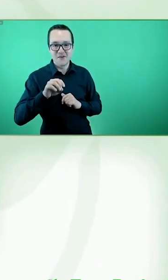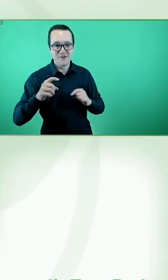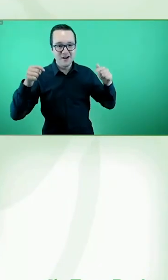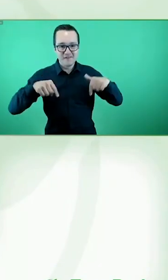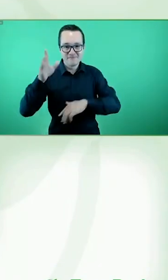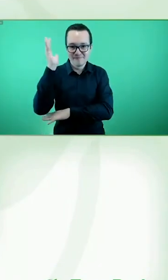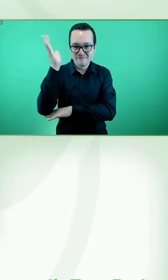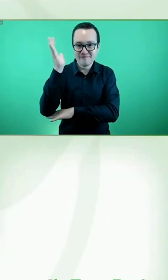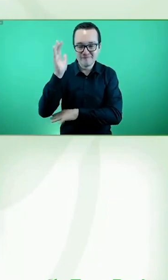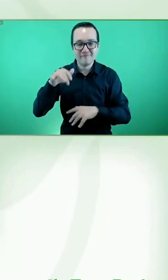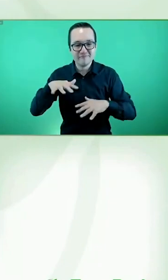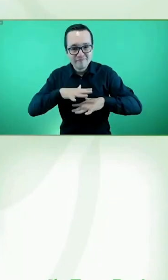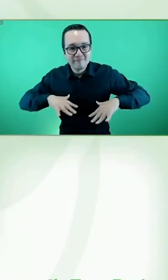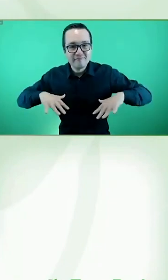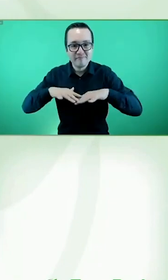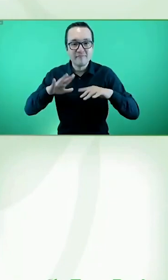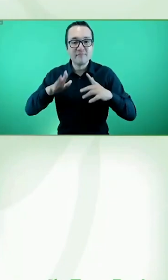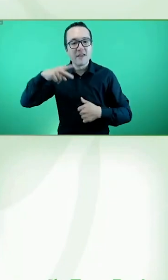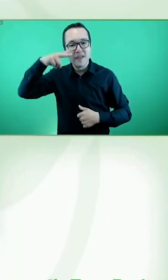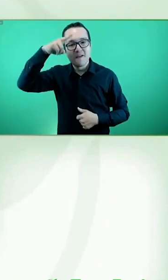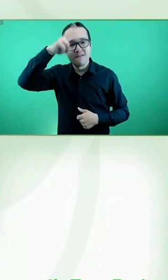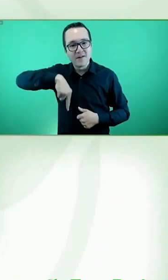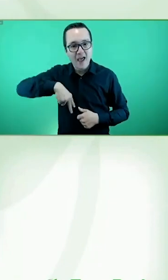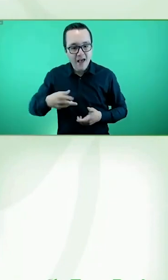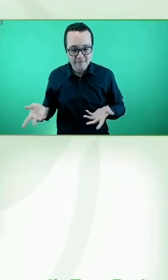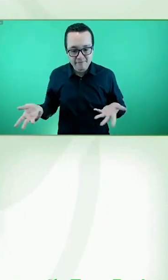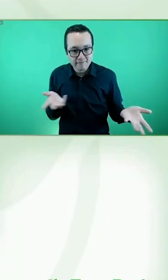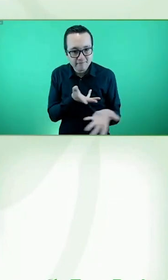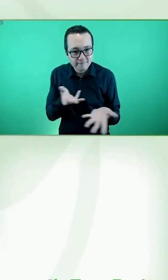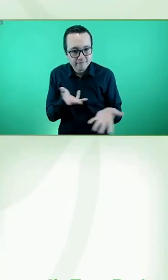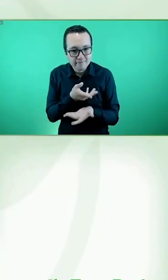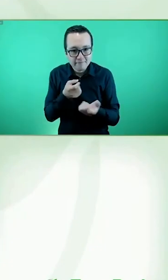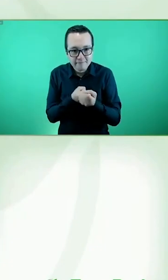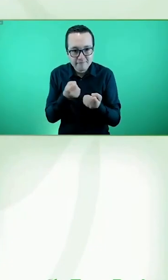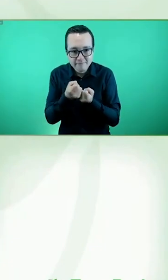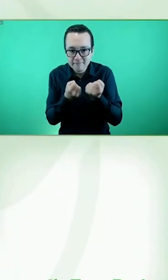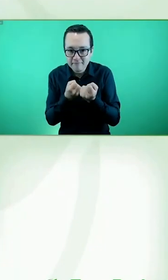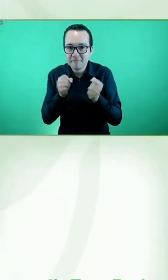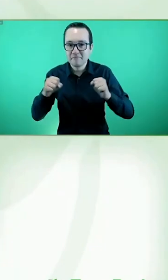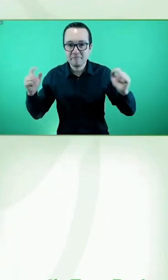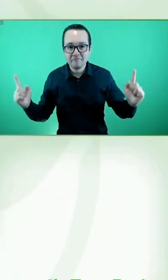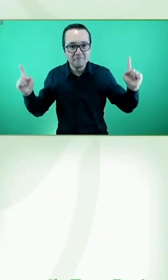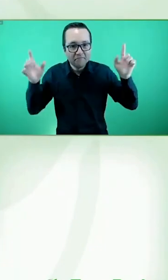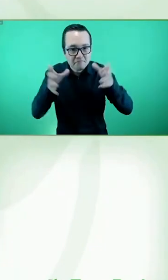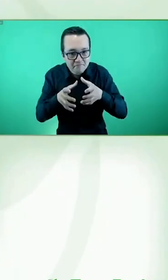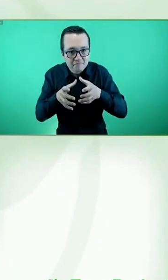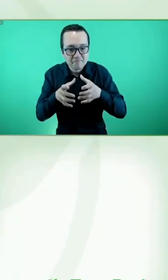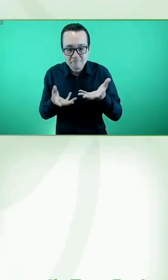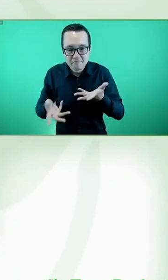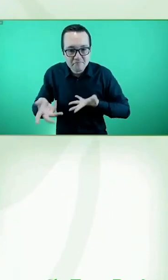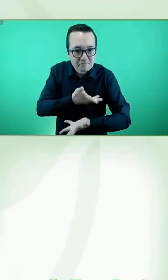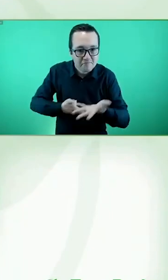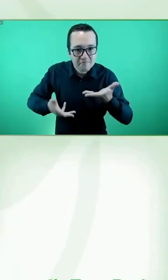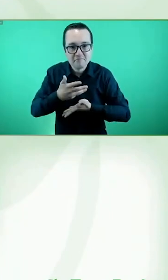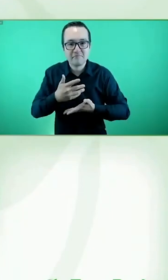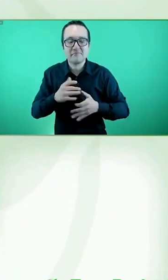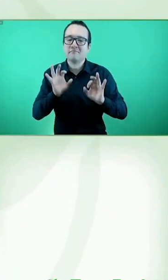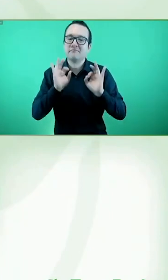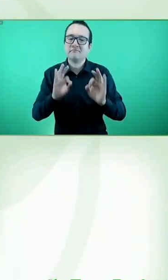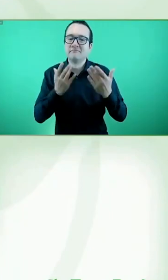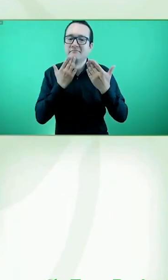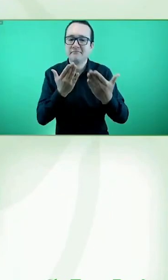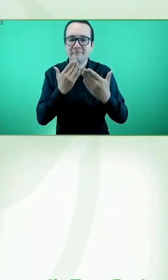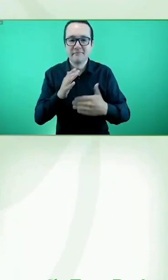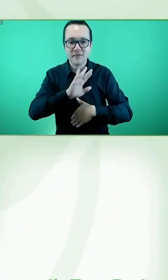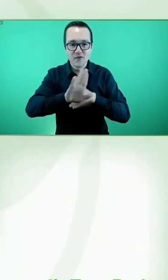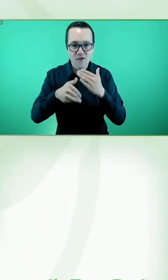in Vienna. I think it's a great work that we are doing together here, and let me also express my thanks to the whole team and also